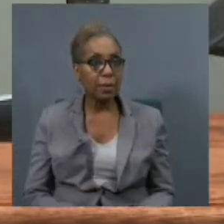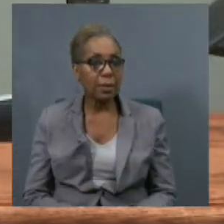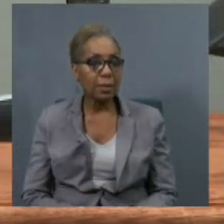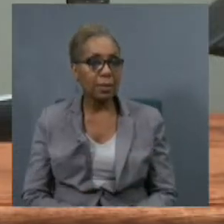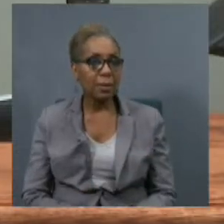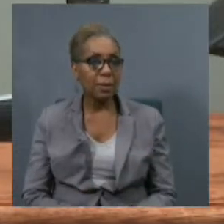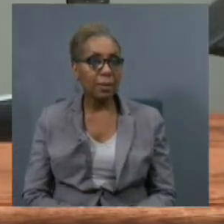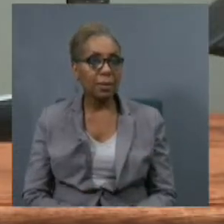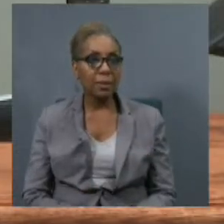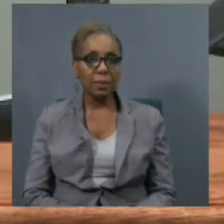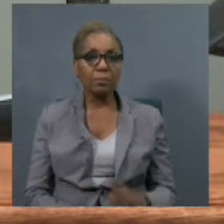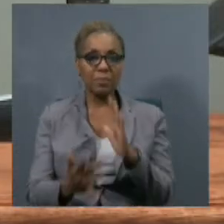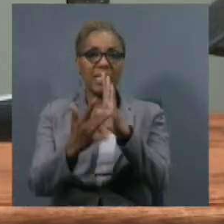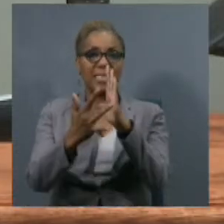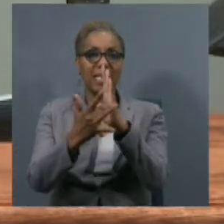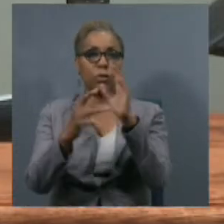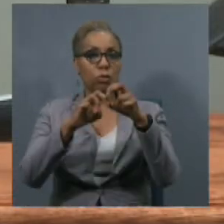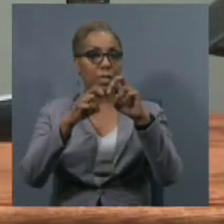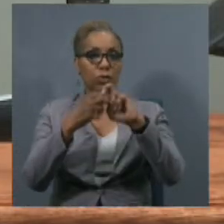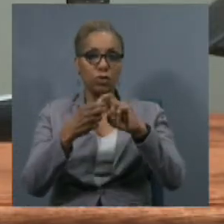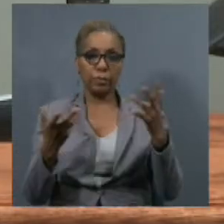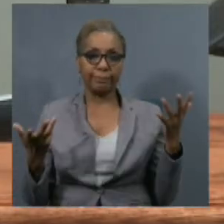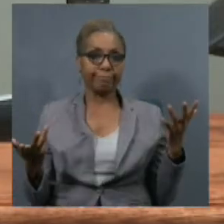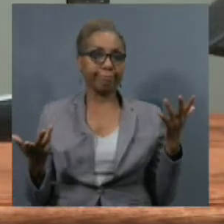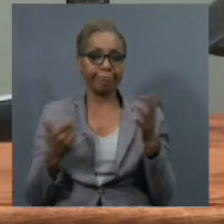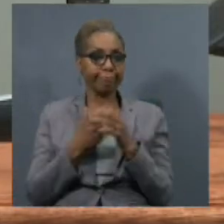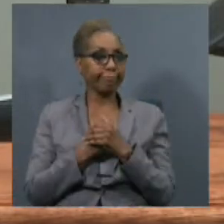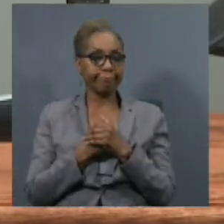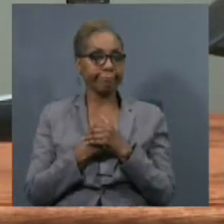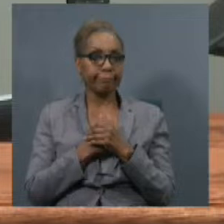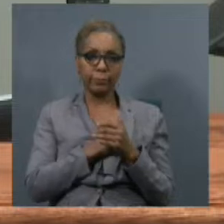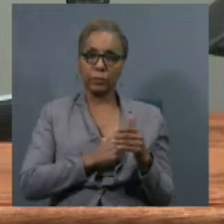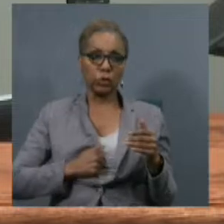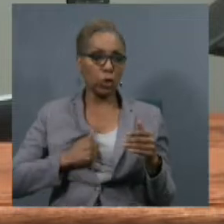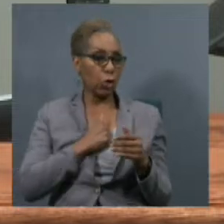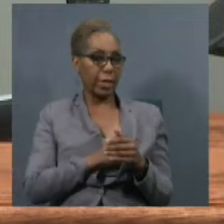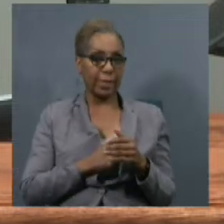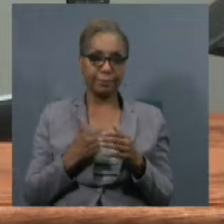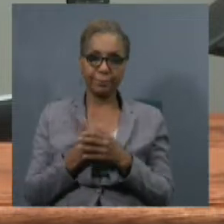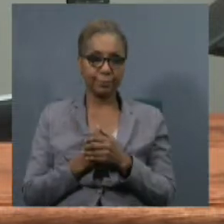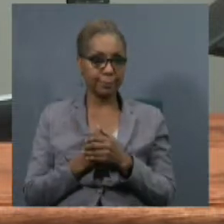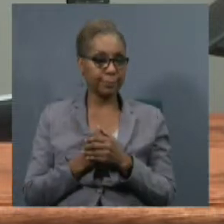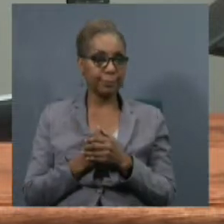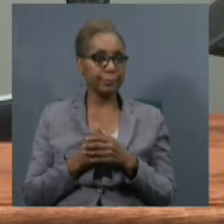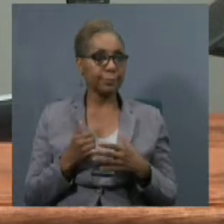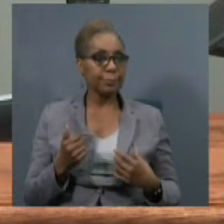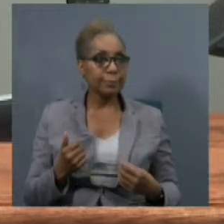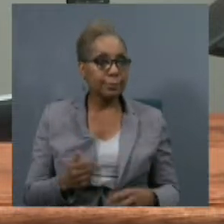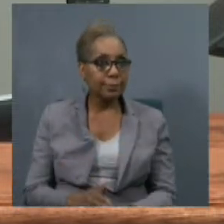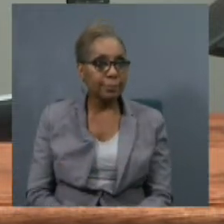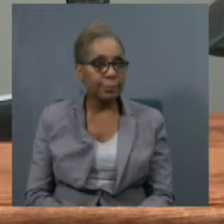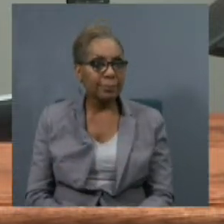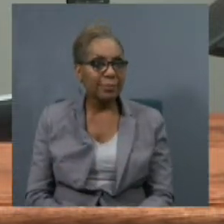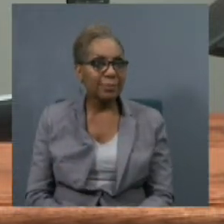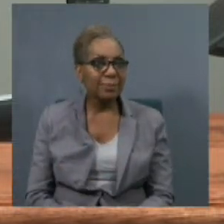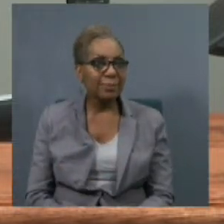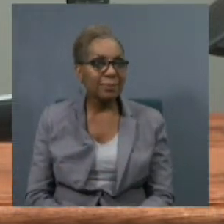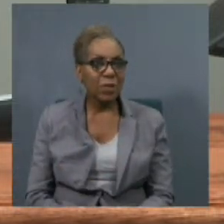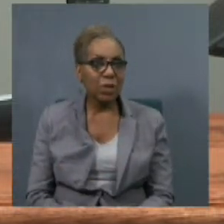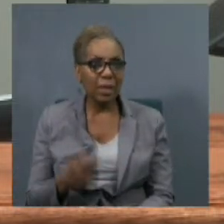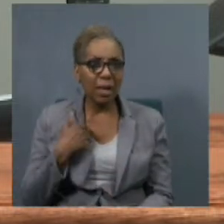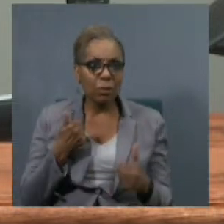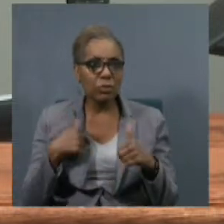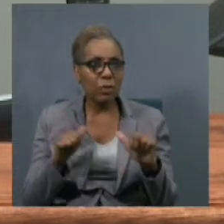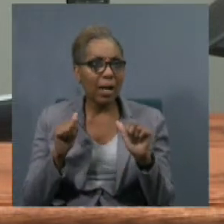ordinance that our city attorney has developed that buttons up things from the city of Little Rock standpoint, and we can move forward